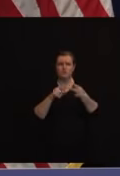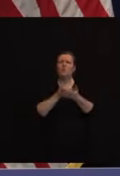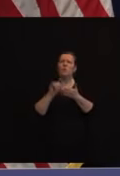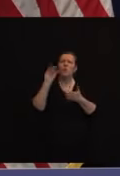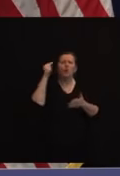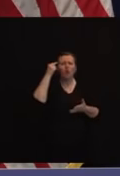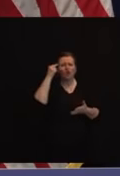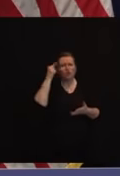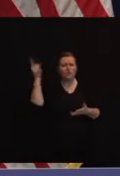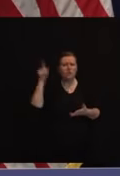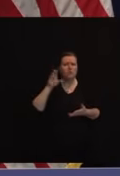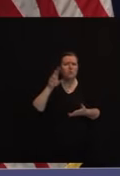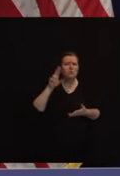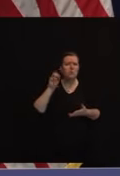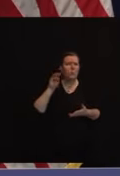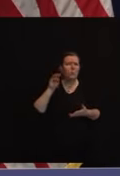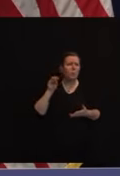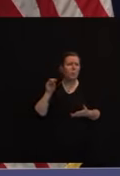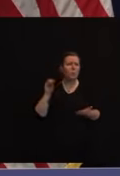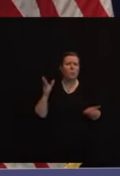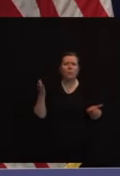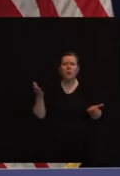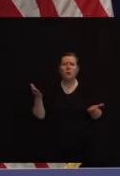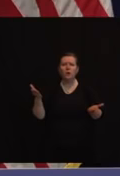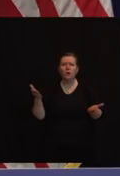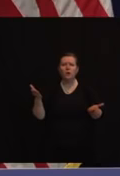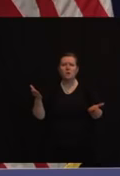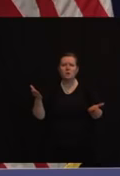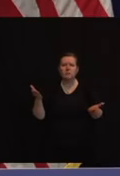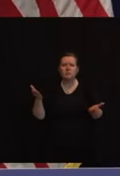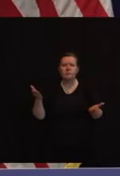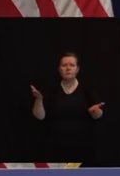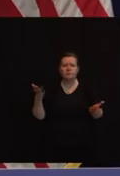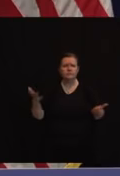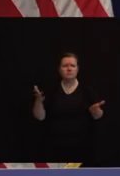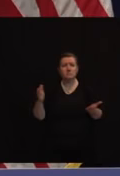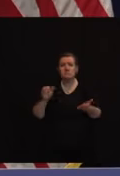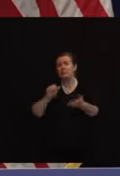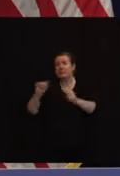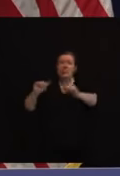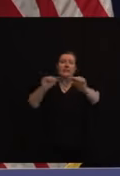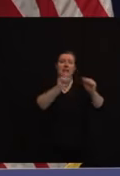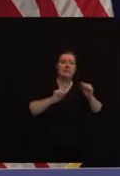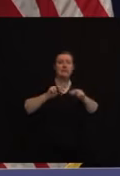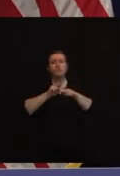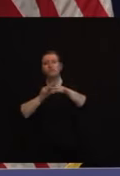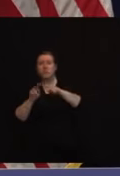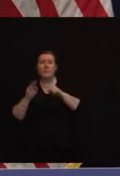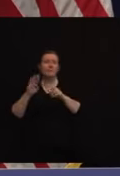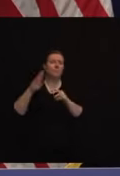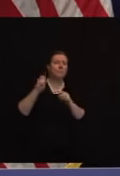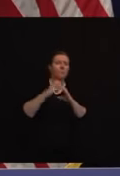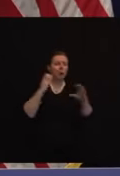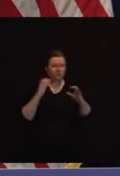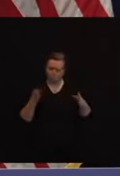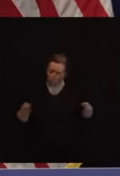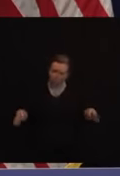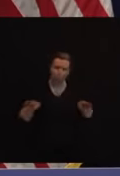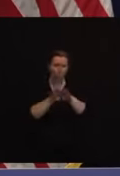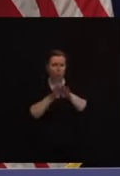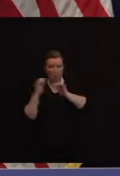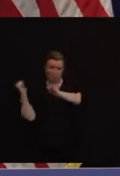that he's going to go ahead and disaffect mass transit by shutting it down every day, every 24 hours, and they're going to close